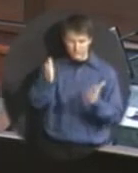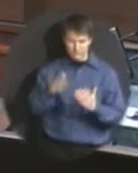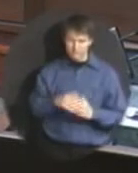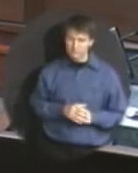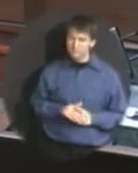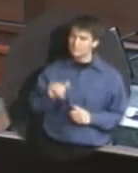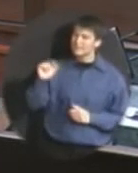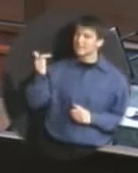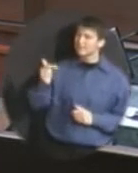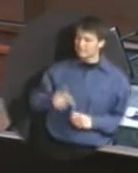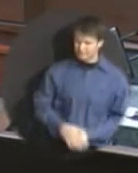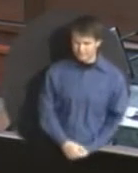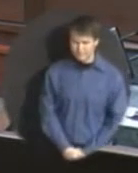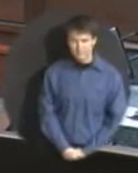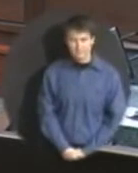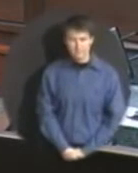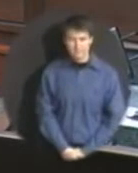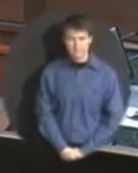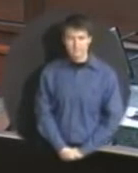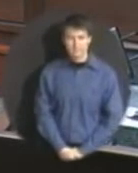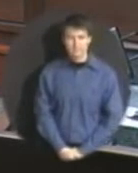Second.